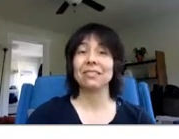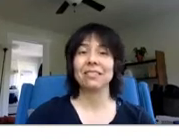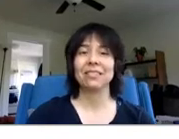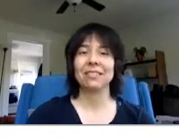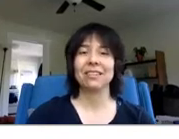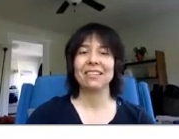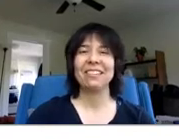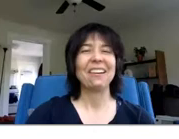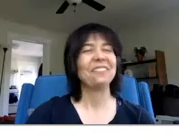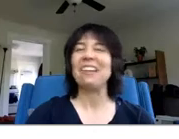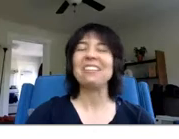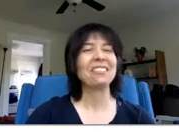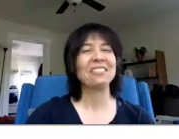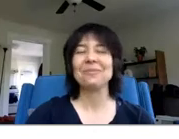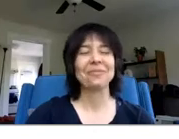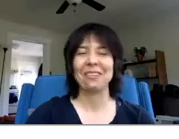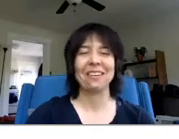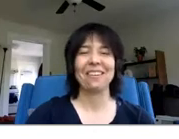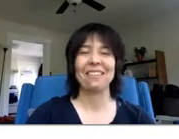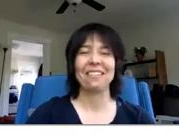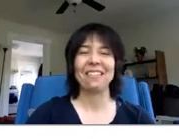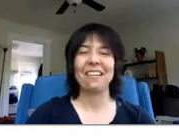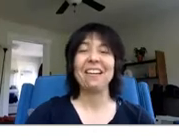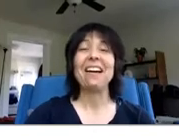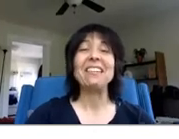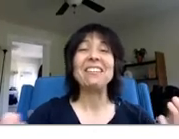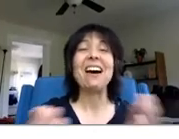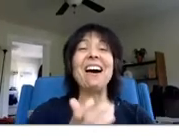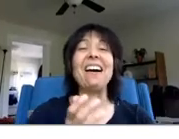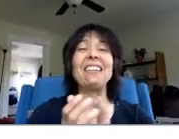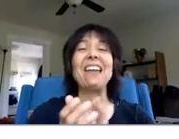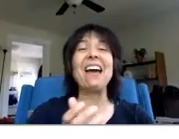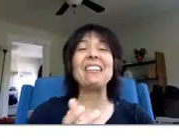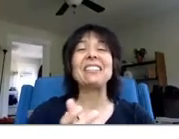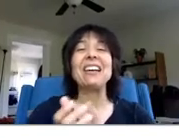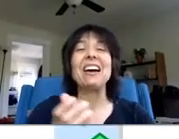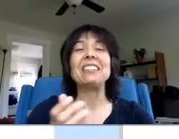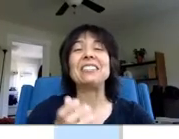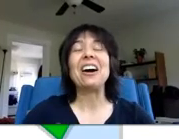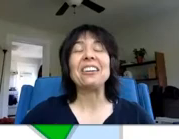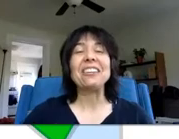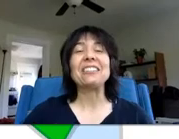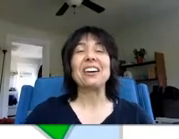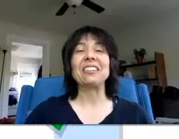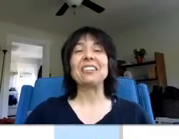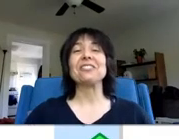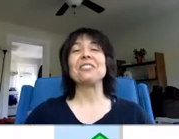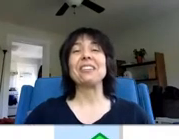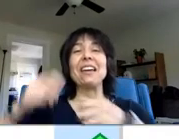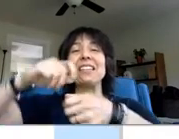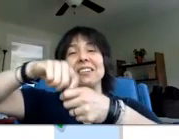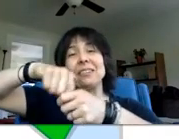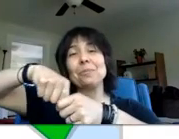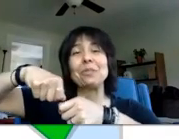Toothpaste? A fish? No. A dog, yes! A dog and a dog leash